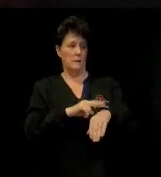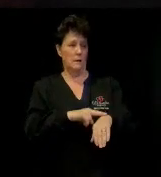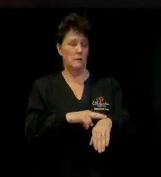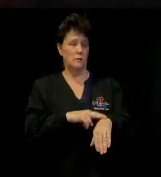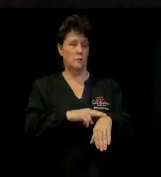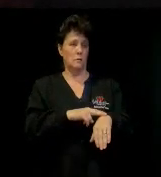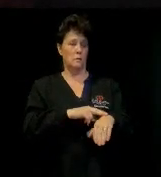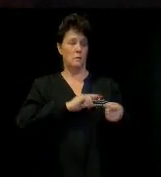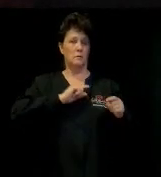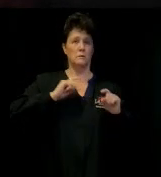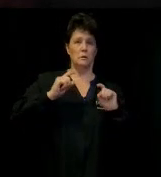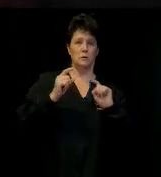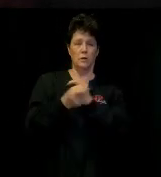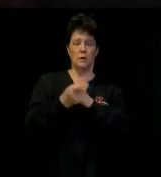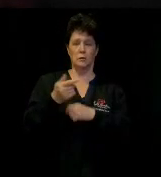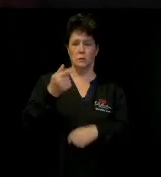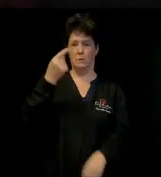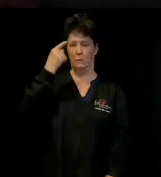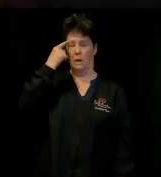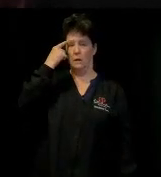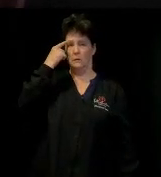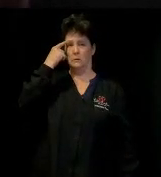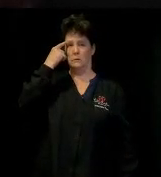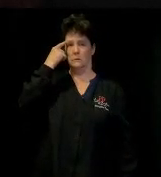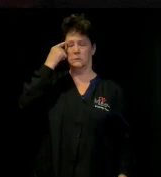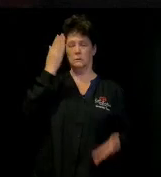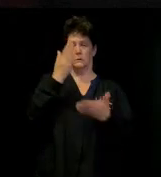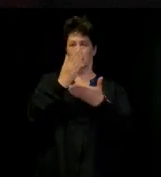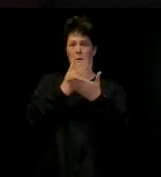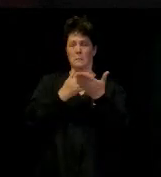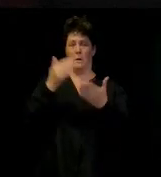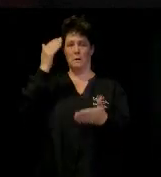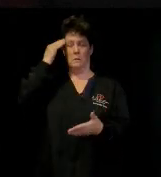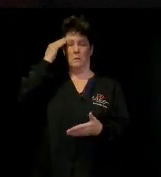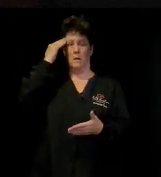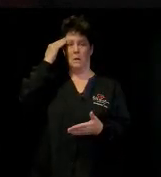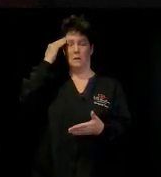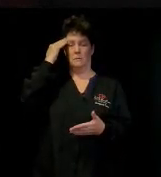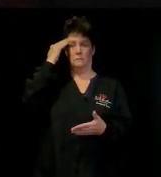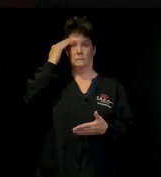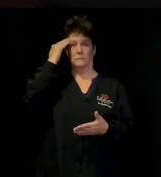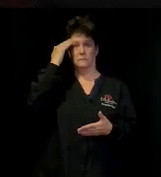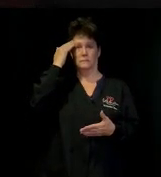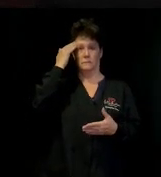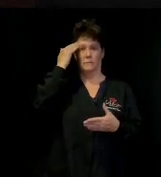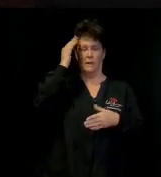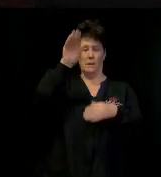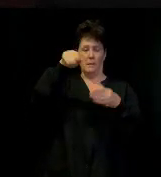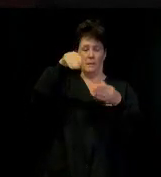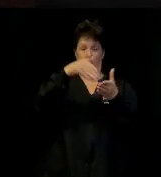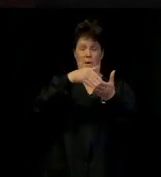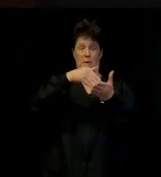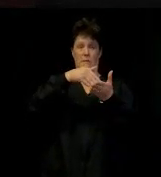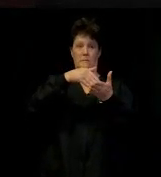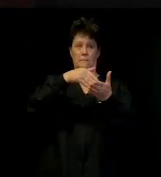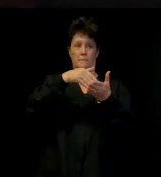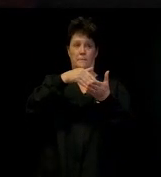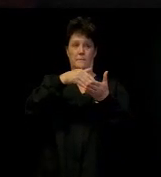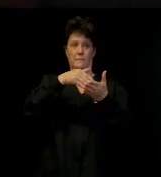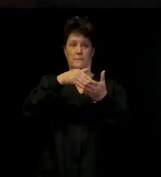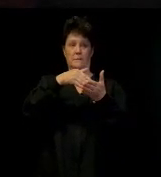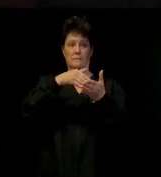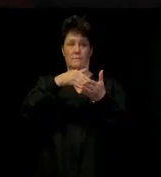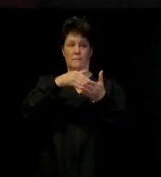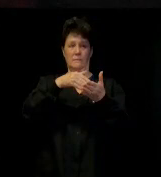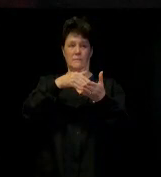actually a part of your brain called the amygdala. And it actually stems from memories,